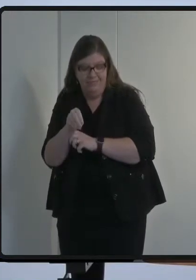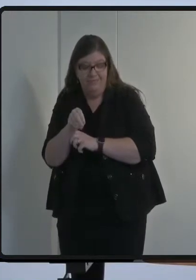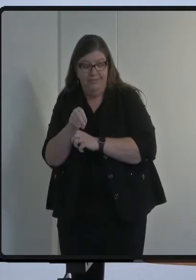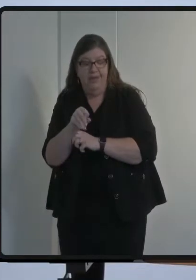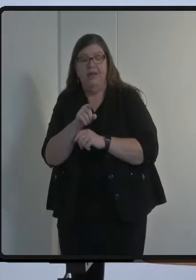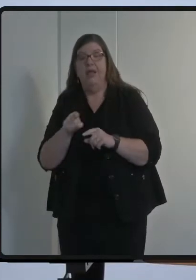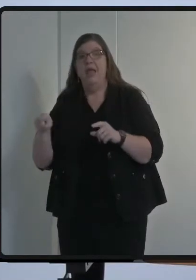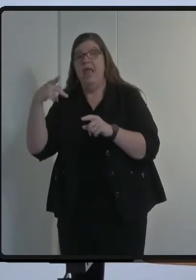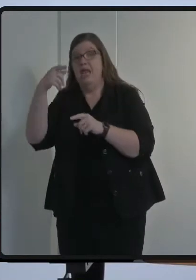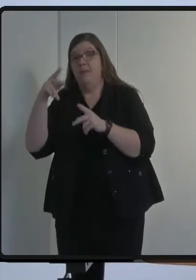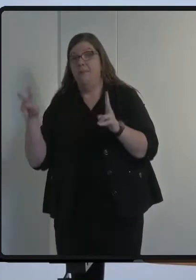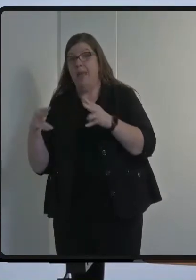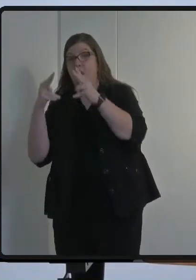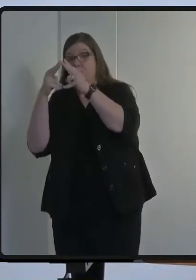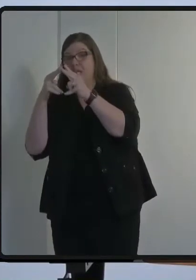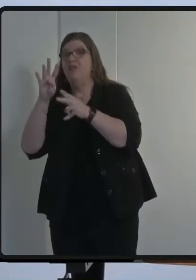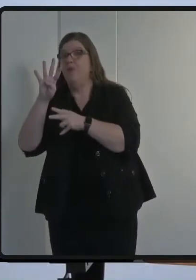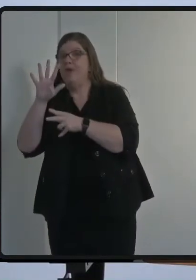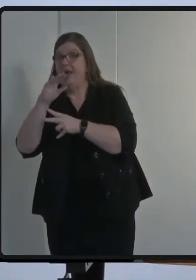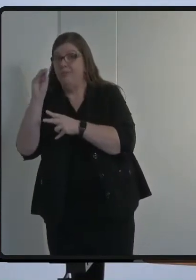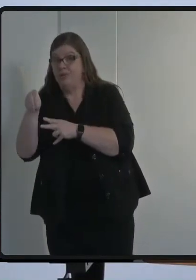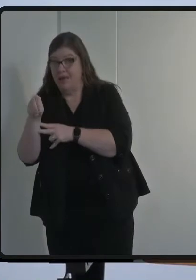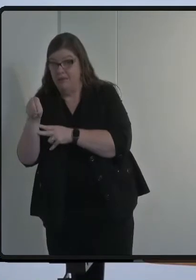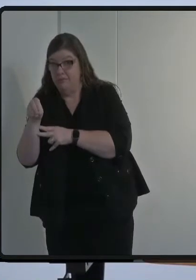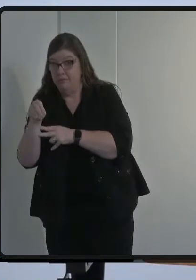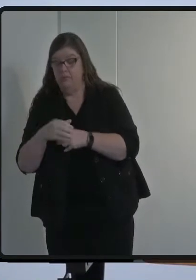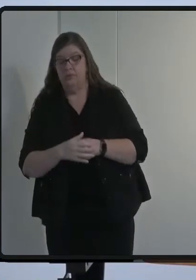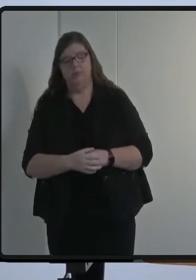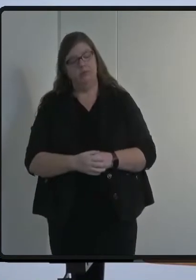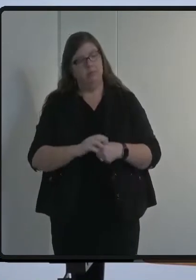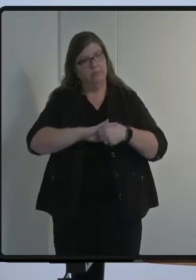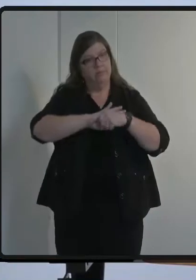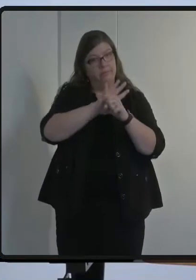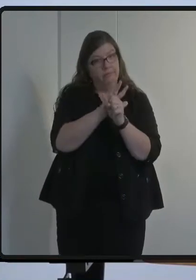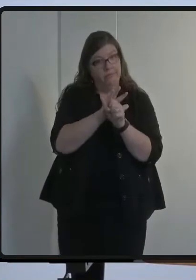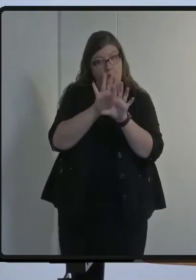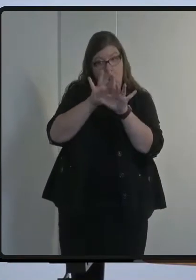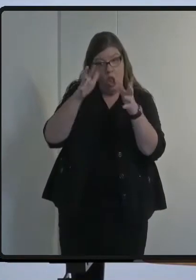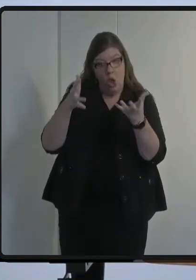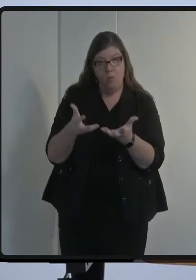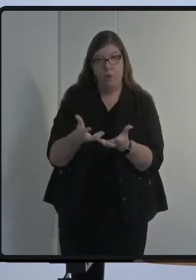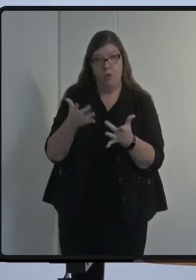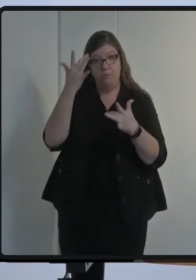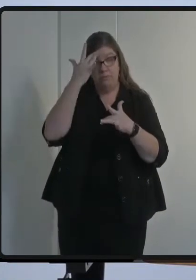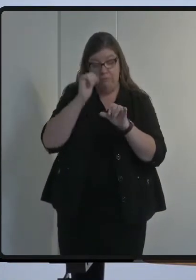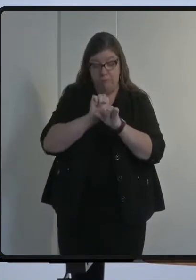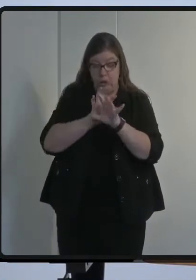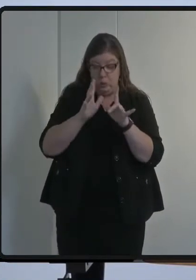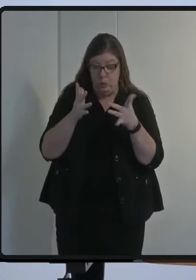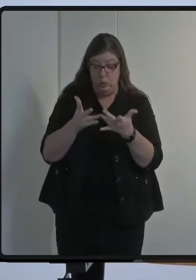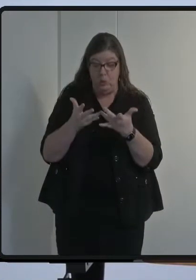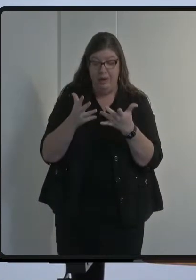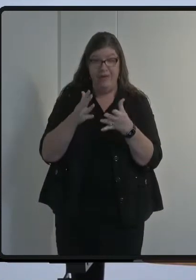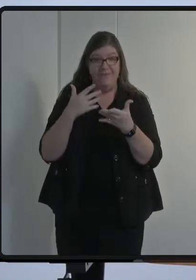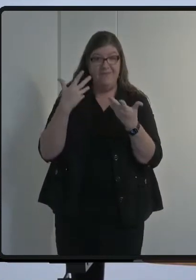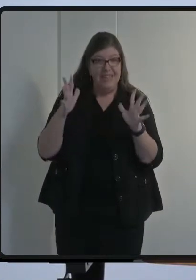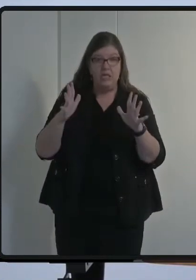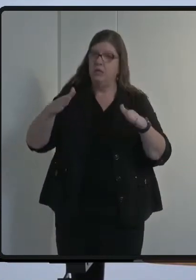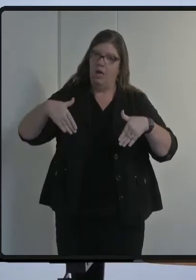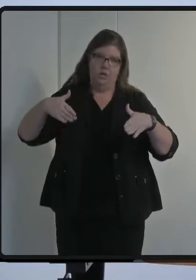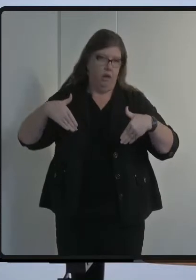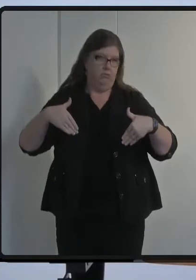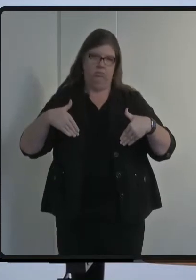in the Paris region. Clearly, the COVID-19 global pandemic is far from over. Fortunately, Santa Barbara